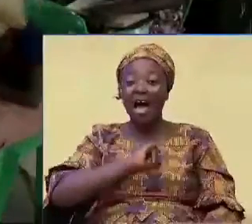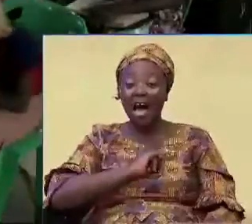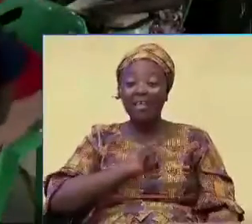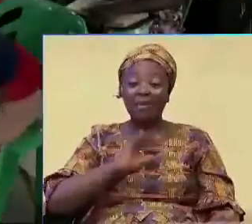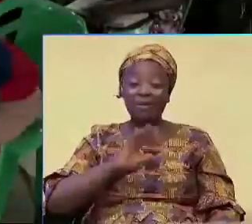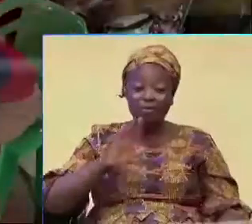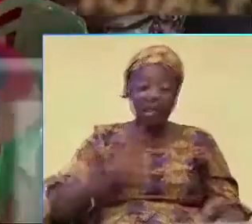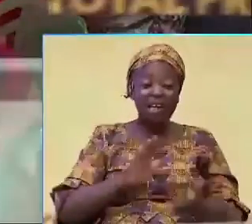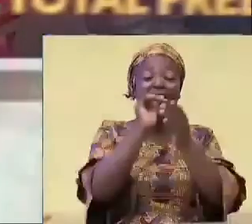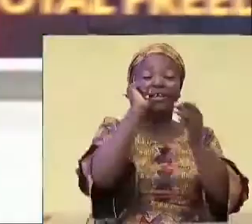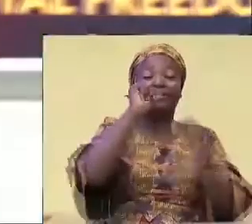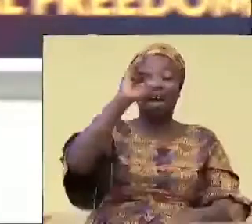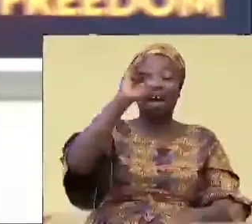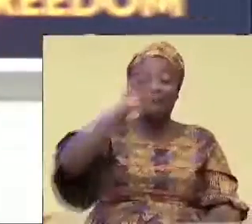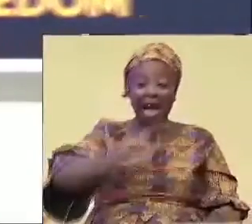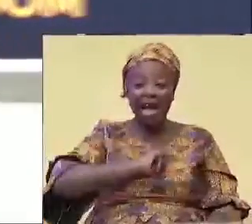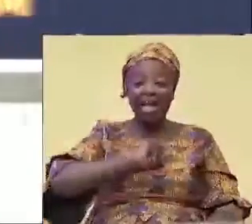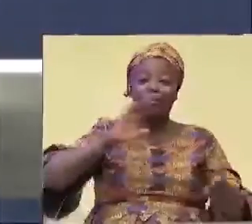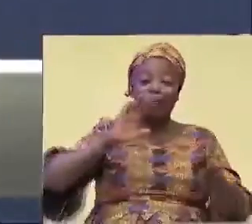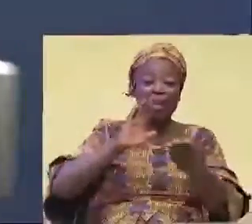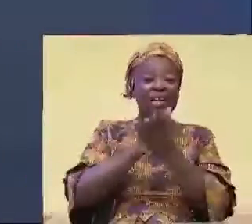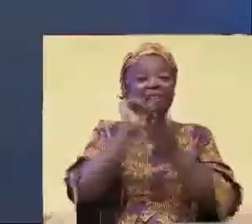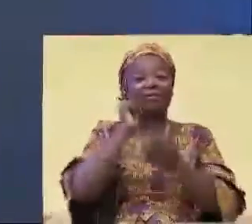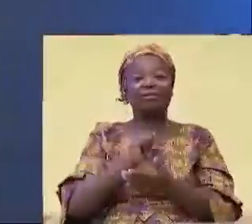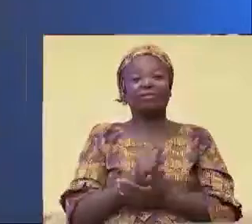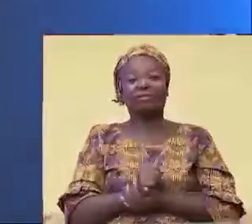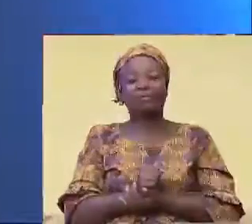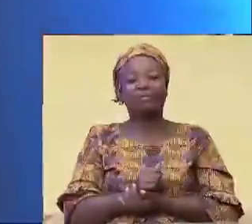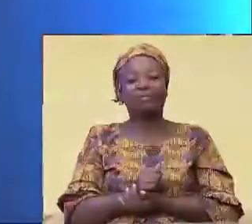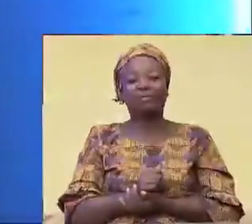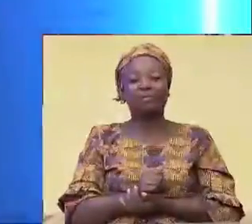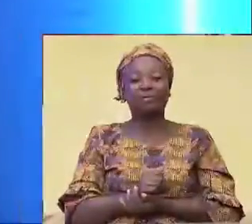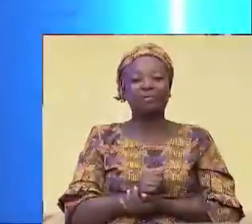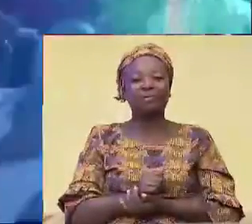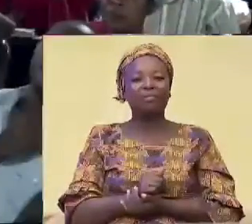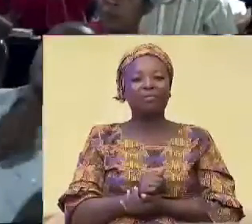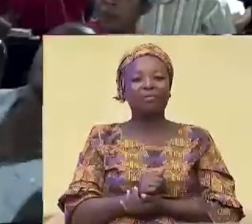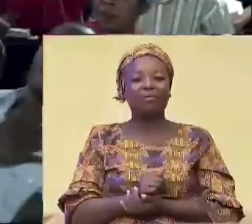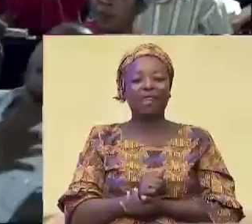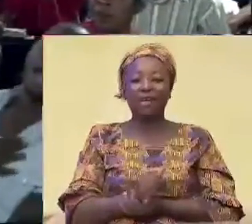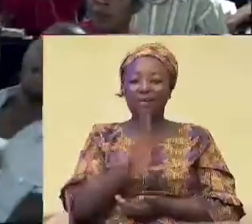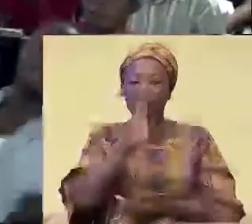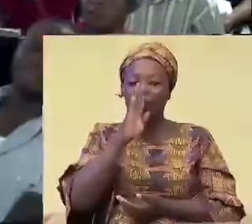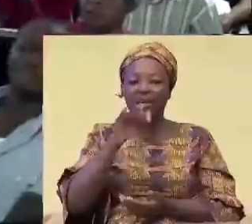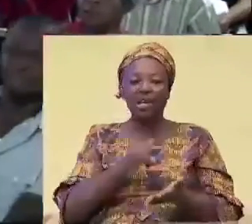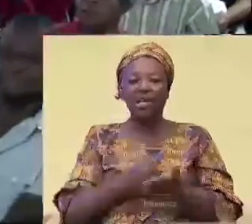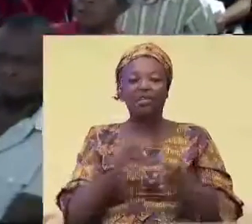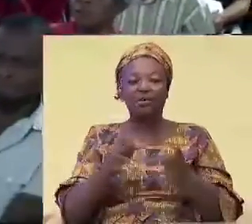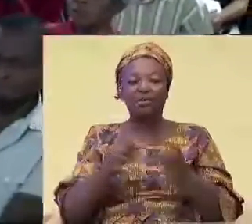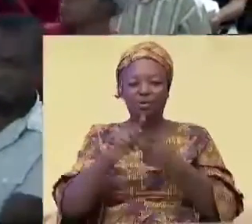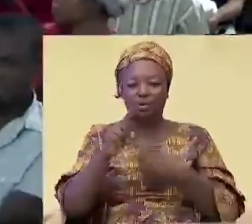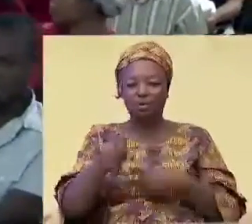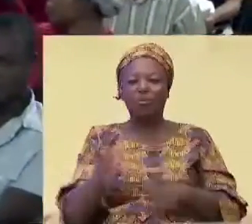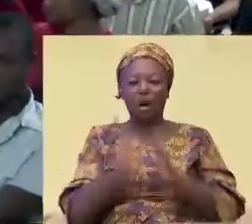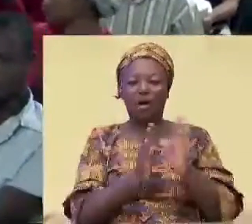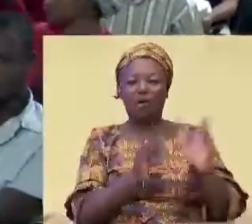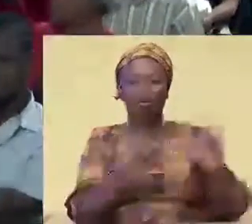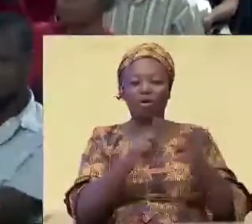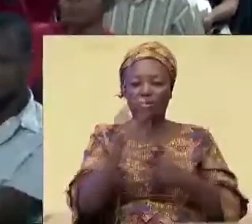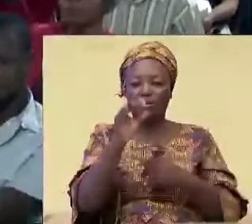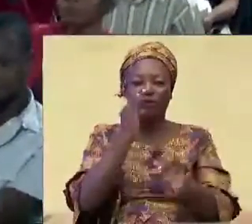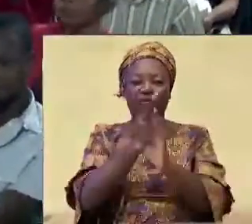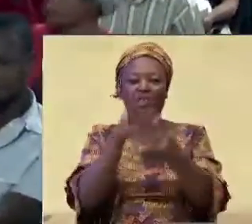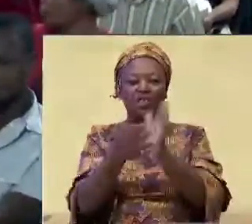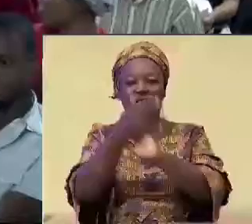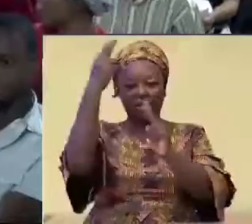I believe. I believe. Be it unto you according to